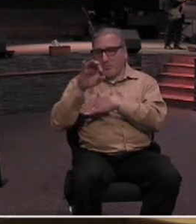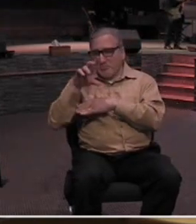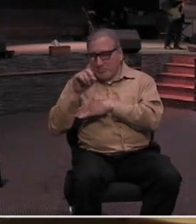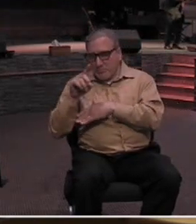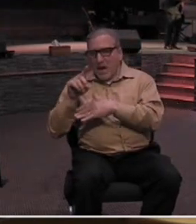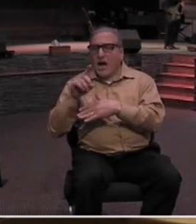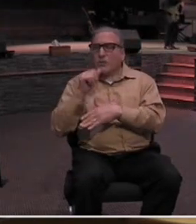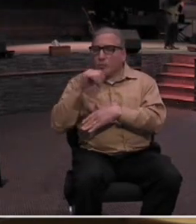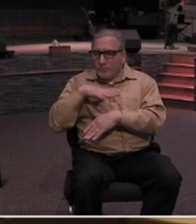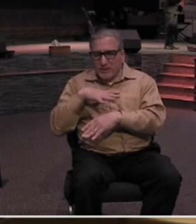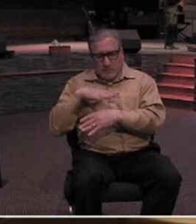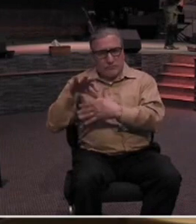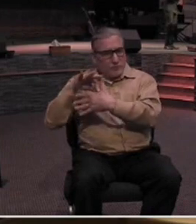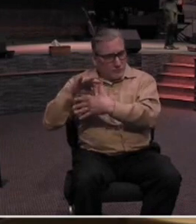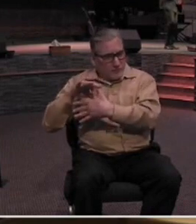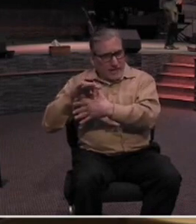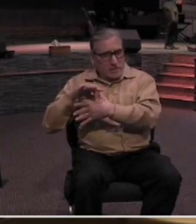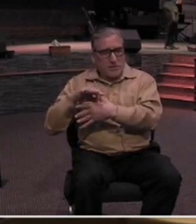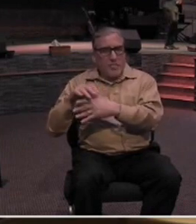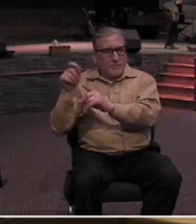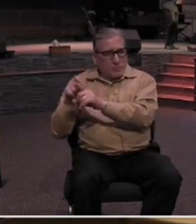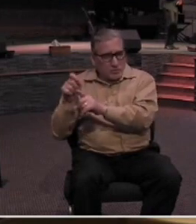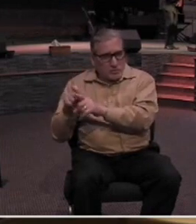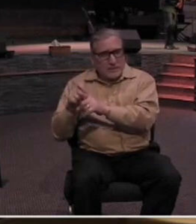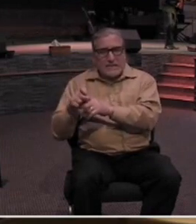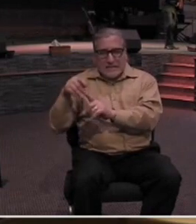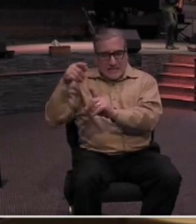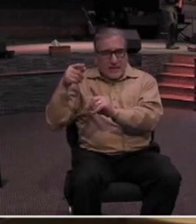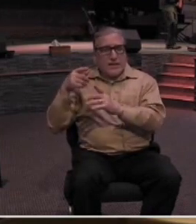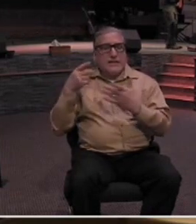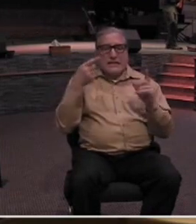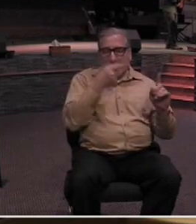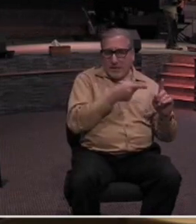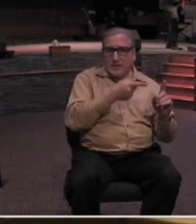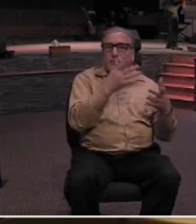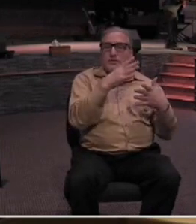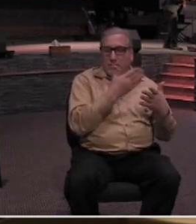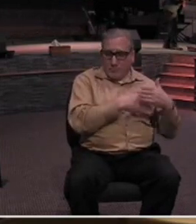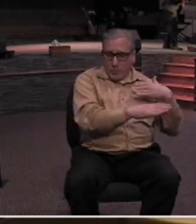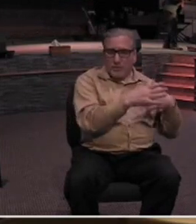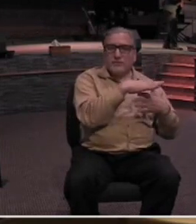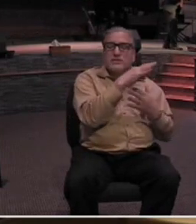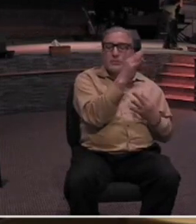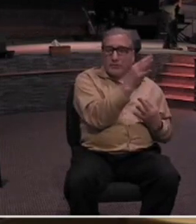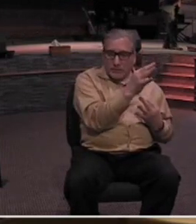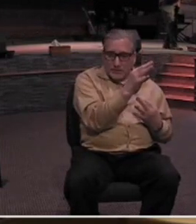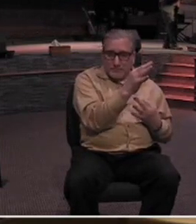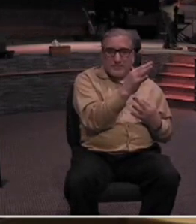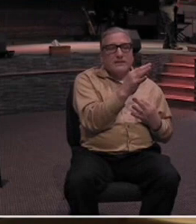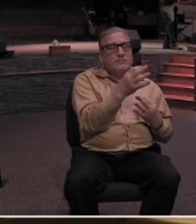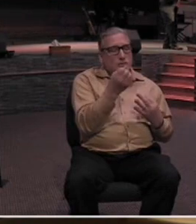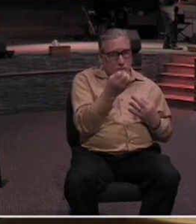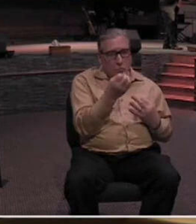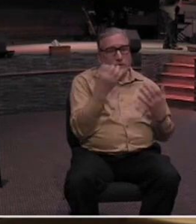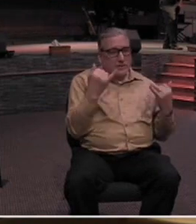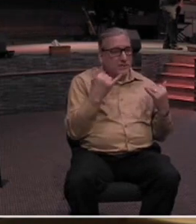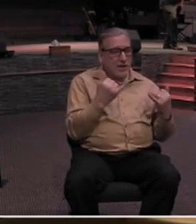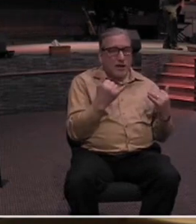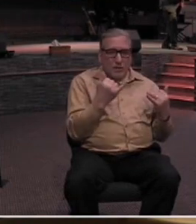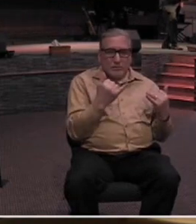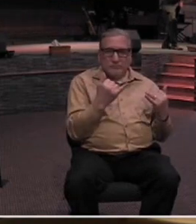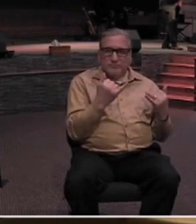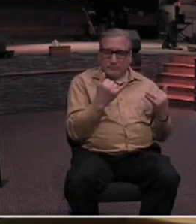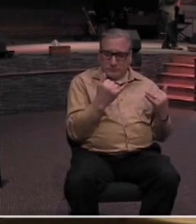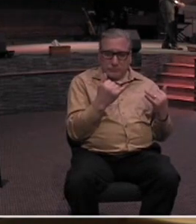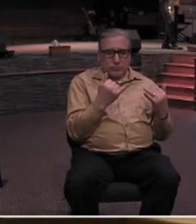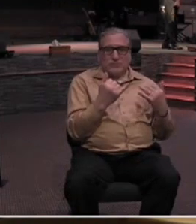persecuted him who was born according to the Spirit. Can somebody say the Spirit? Even so it is now.